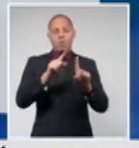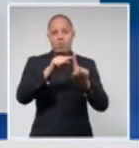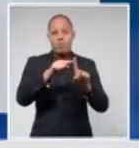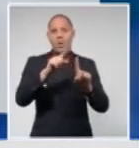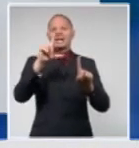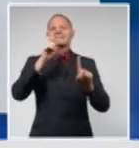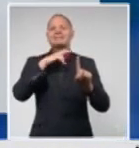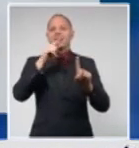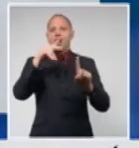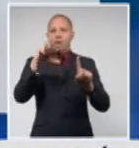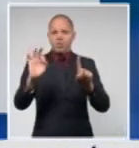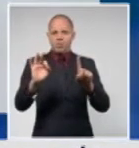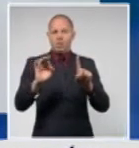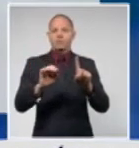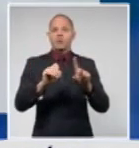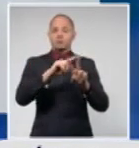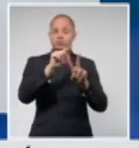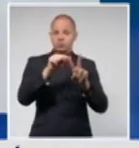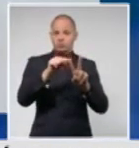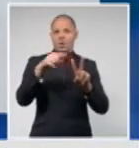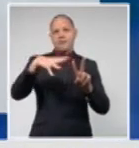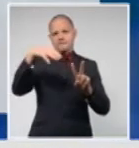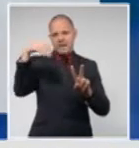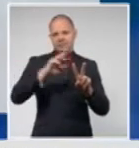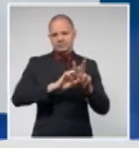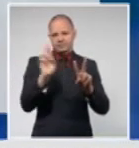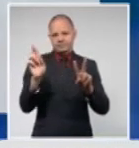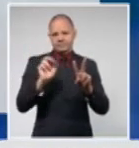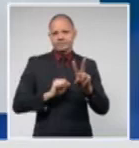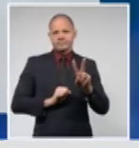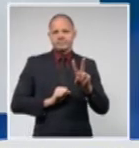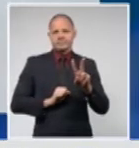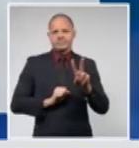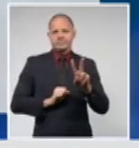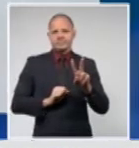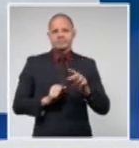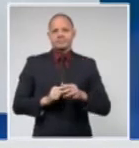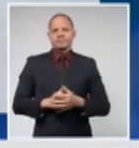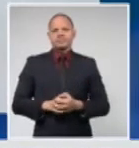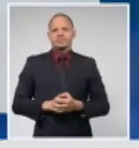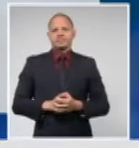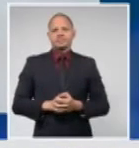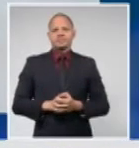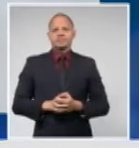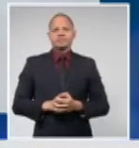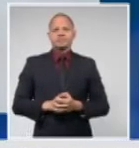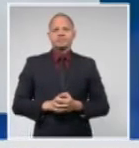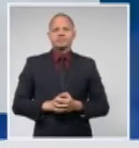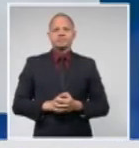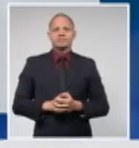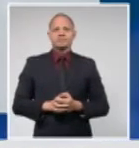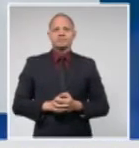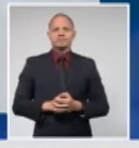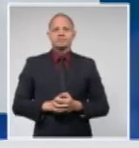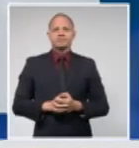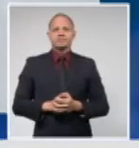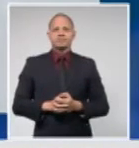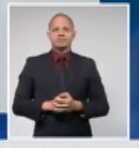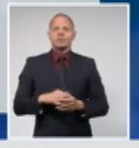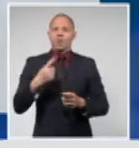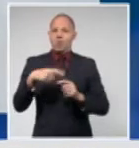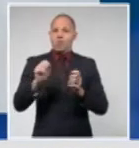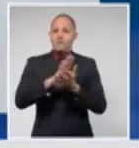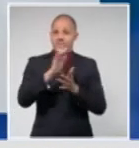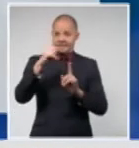1 case from Matanzas belongs to the municipality of Cárdenas. The 3